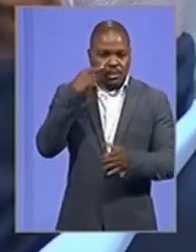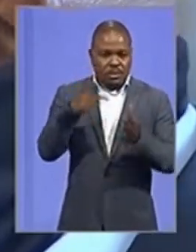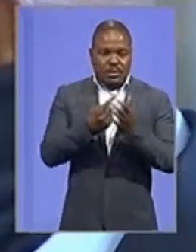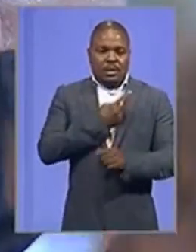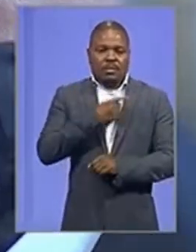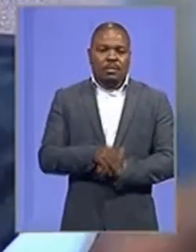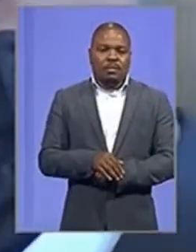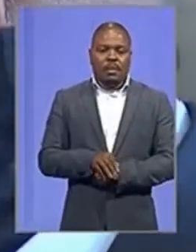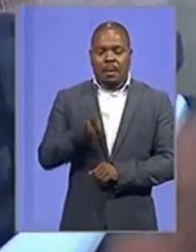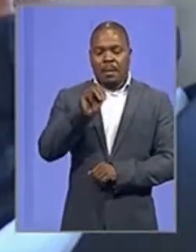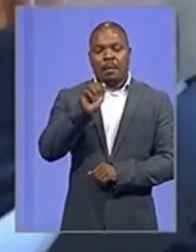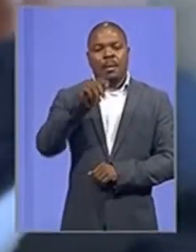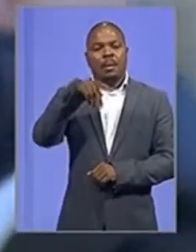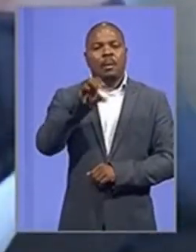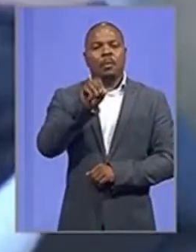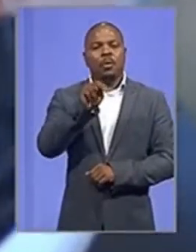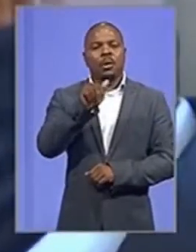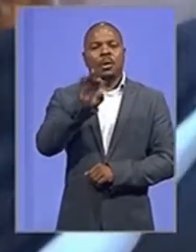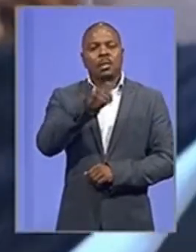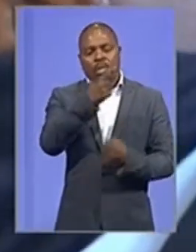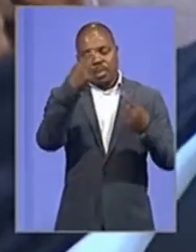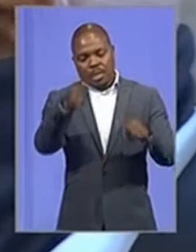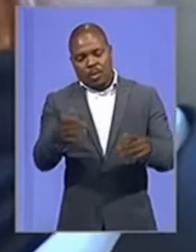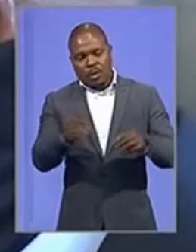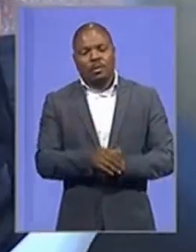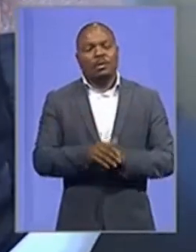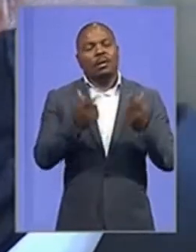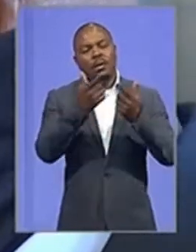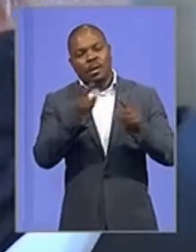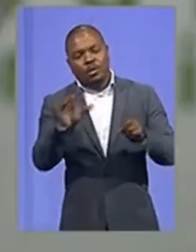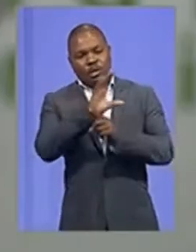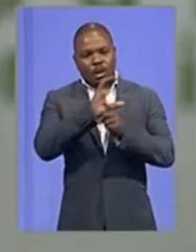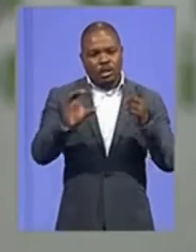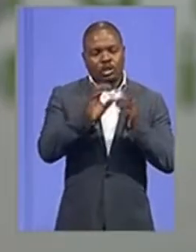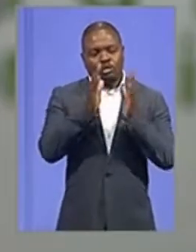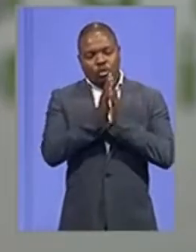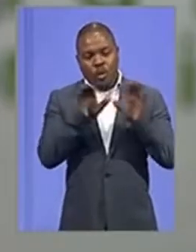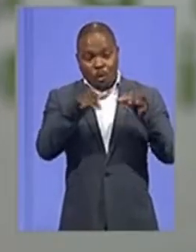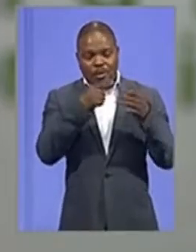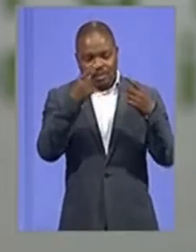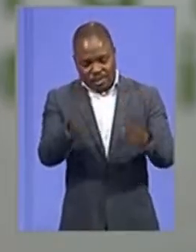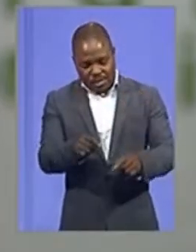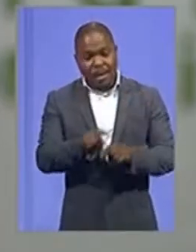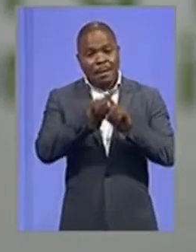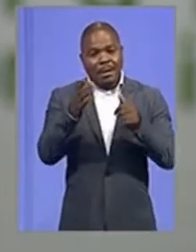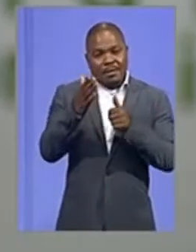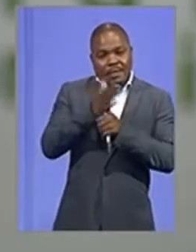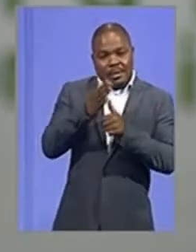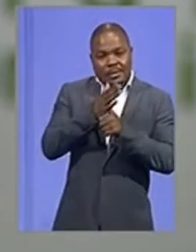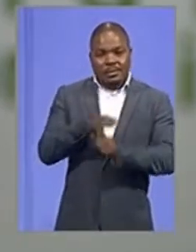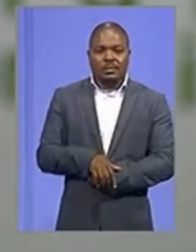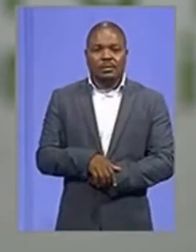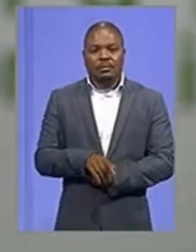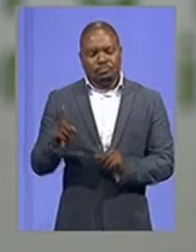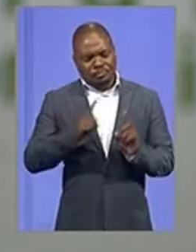Jose Maponyane o tlhwele a tšweletše pele ga khomishene ya setšo ditumelo le maleme. Ifela sa mathomo o ile a lebagana